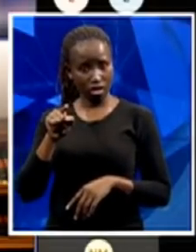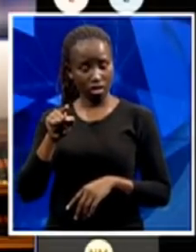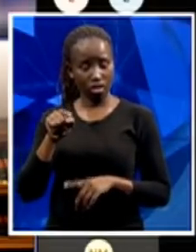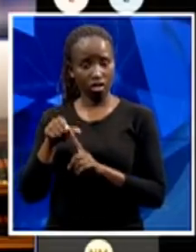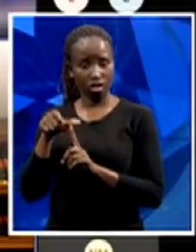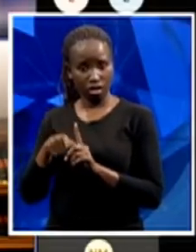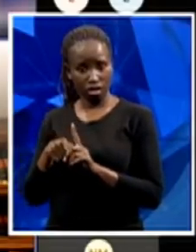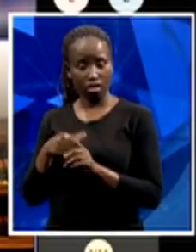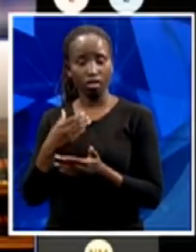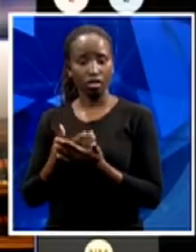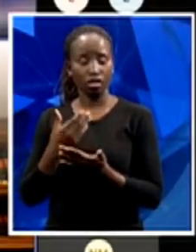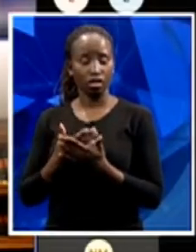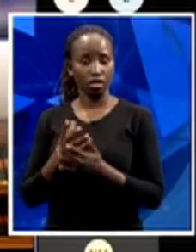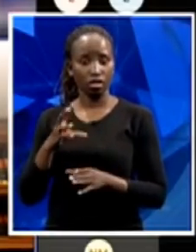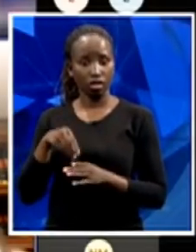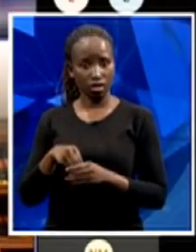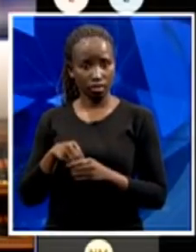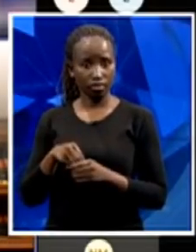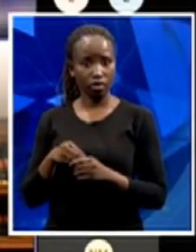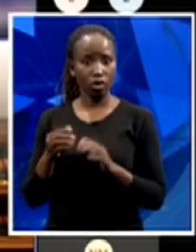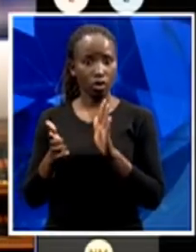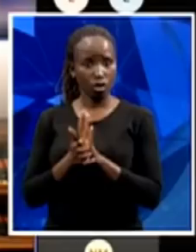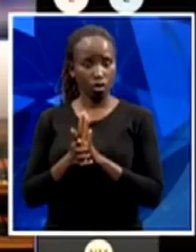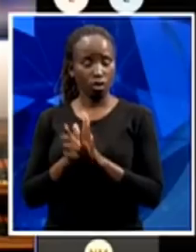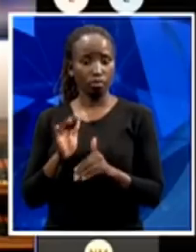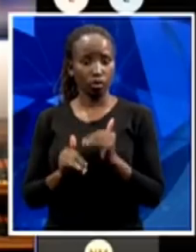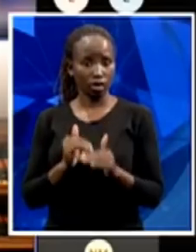legal proceedings on behalf of the ANC,